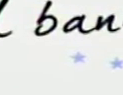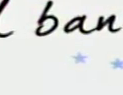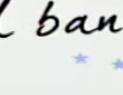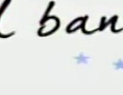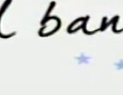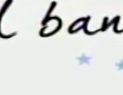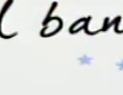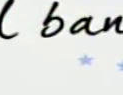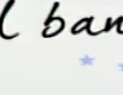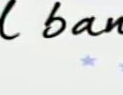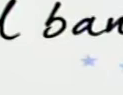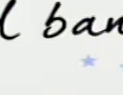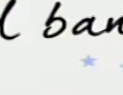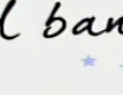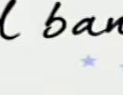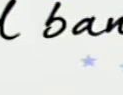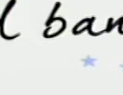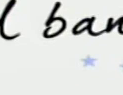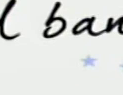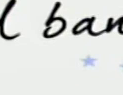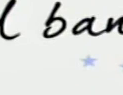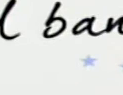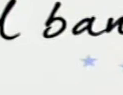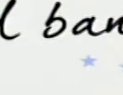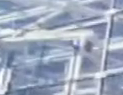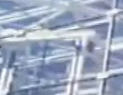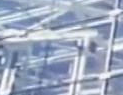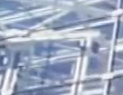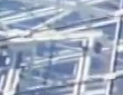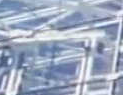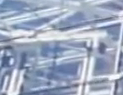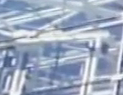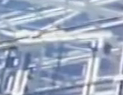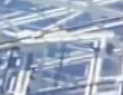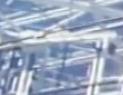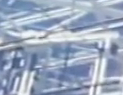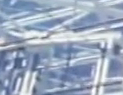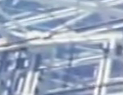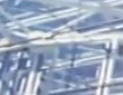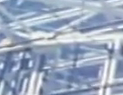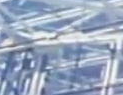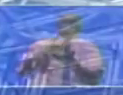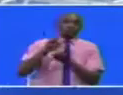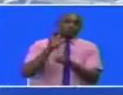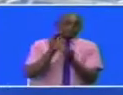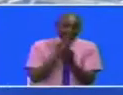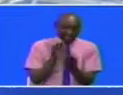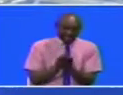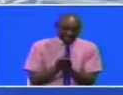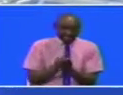2016. Kenyan entrepreneurs will access the EIB-backed loans directly from local banks.